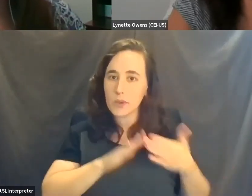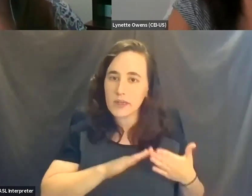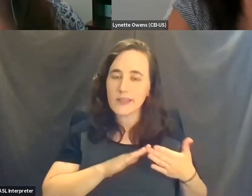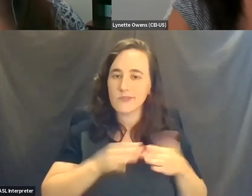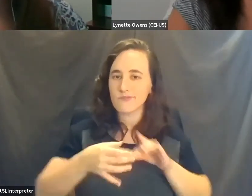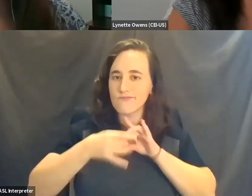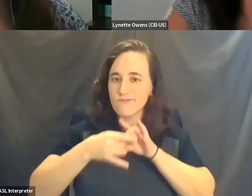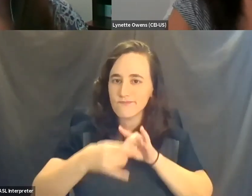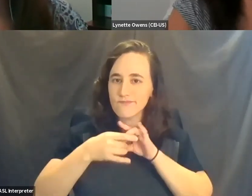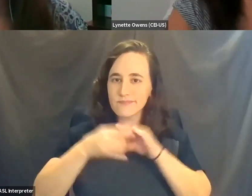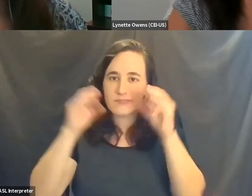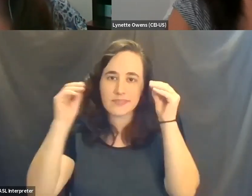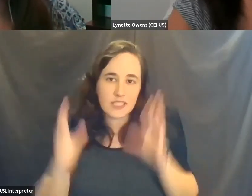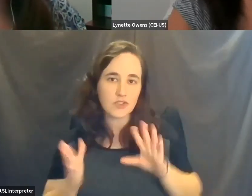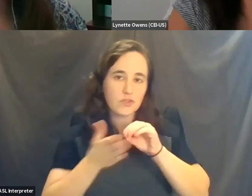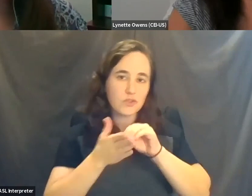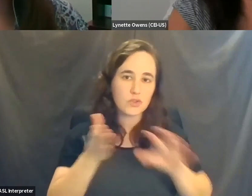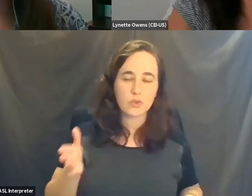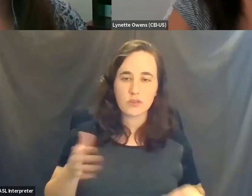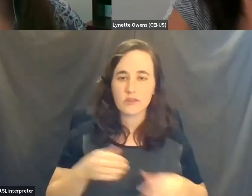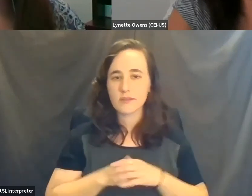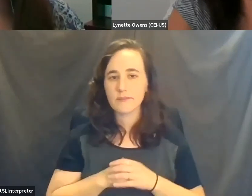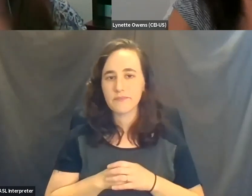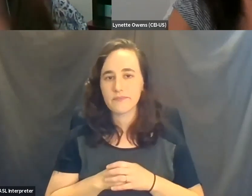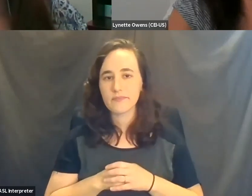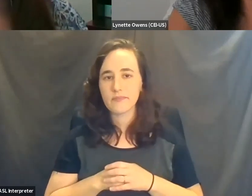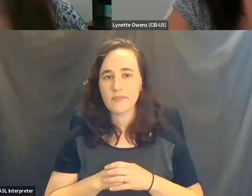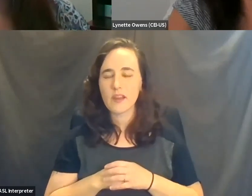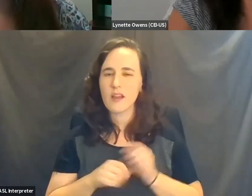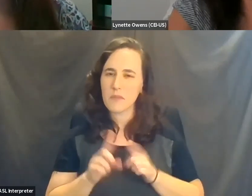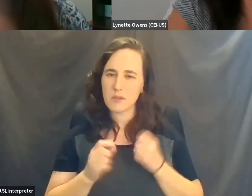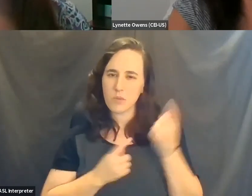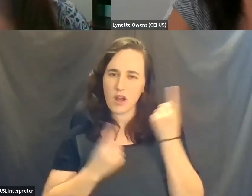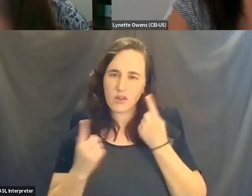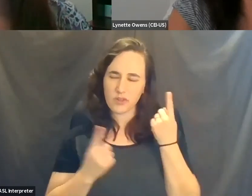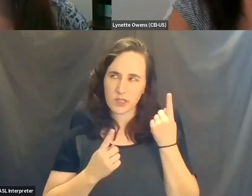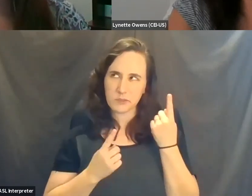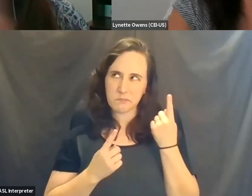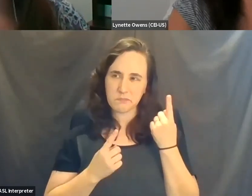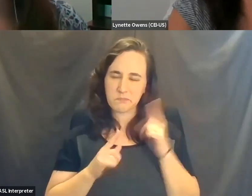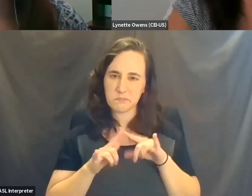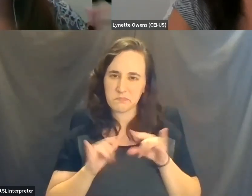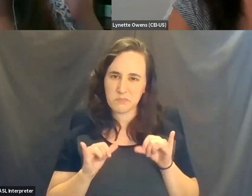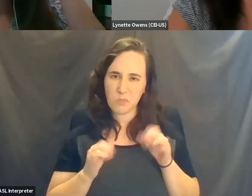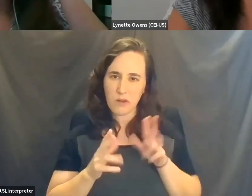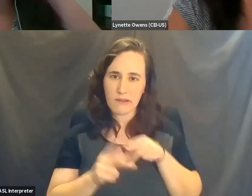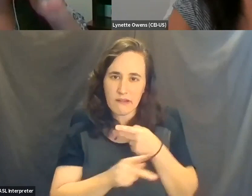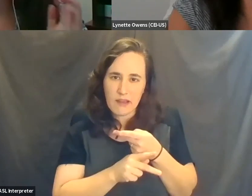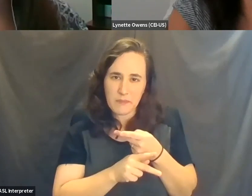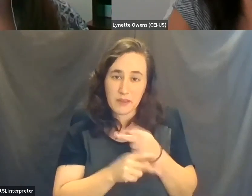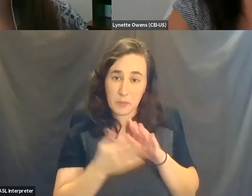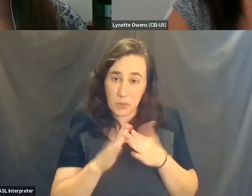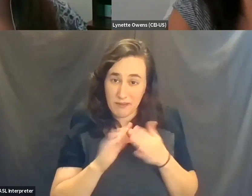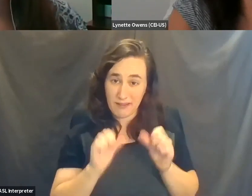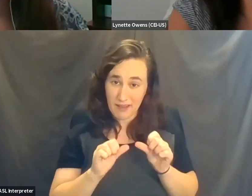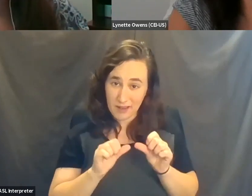and among students. And I'm left pondering, well, what kind of community is created when all the cameras are off? So I